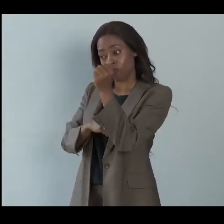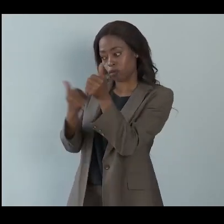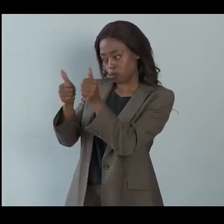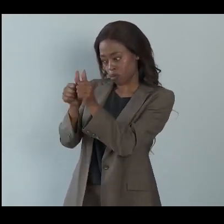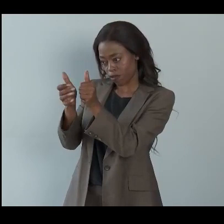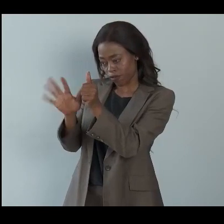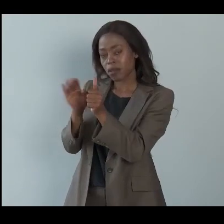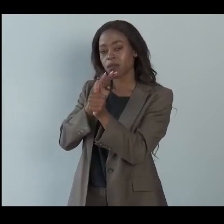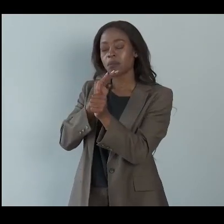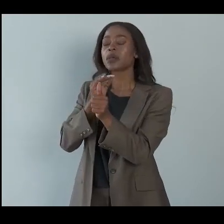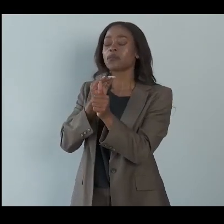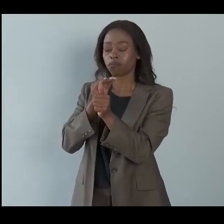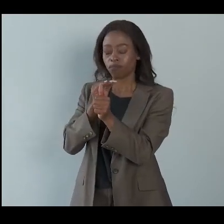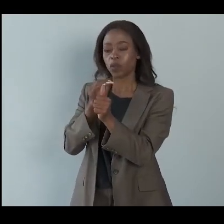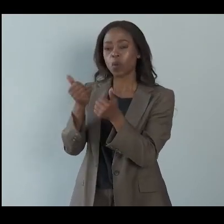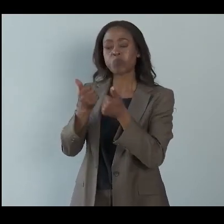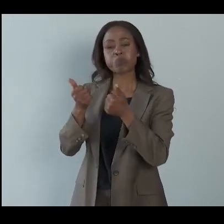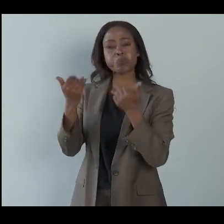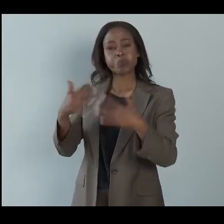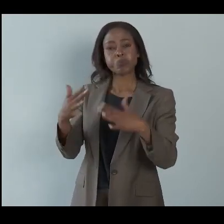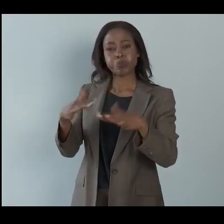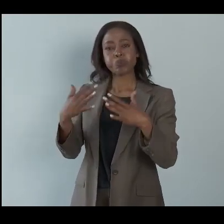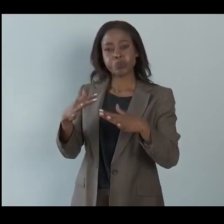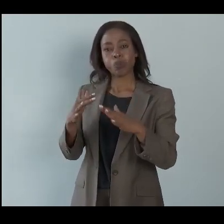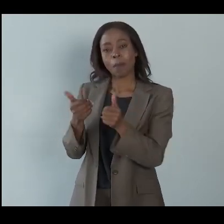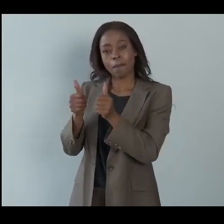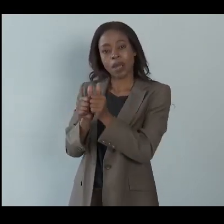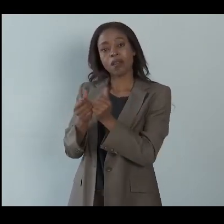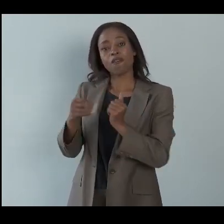our position as the longest-standing enterprise partner for 2023.